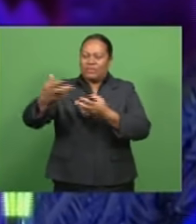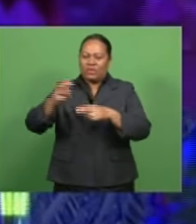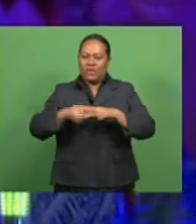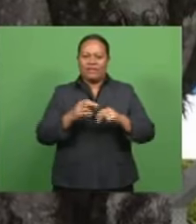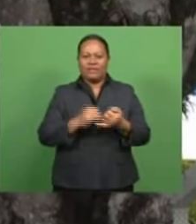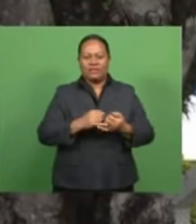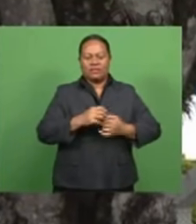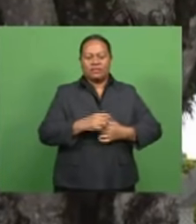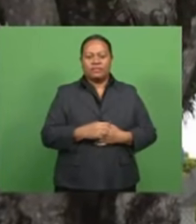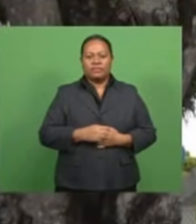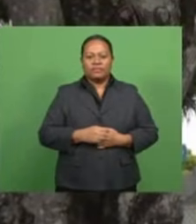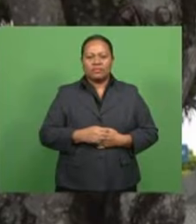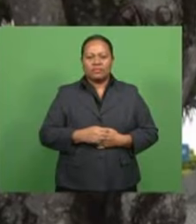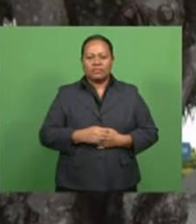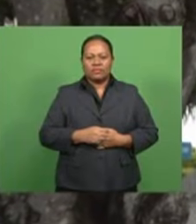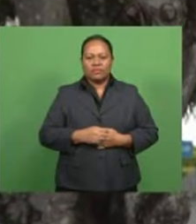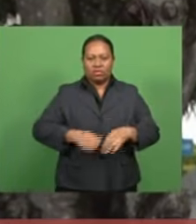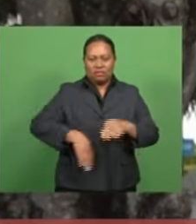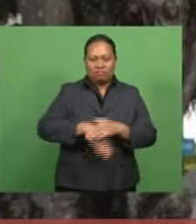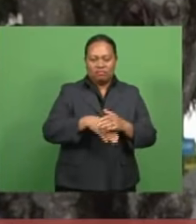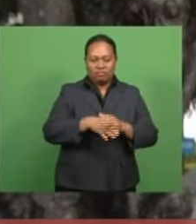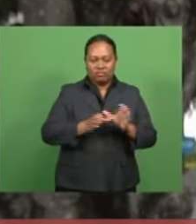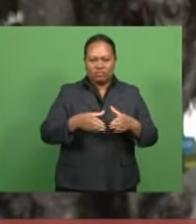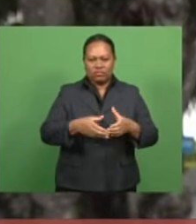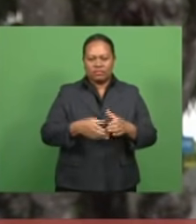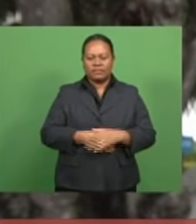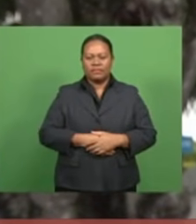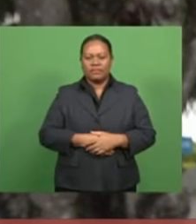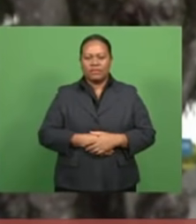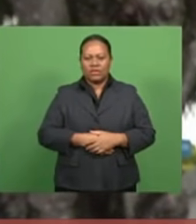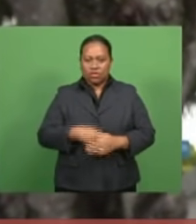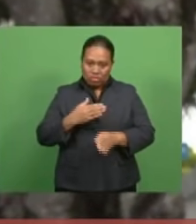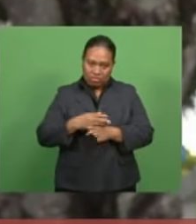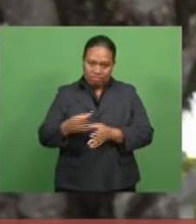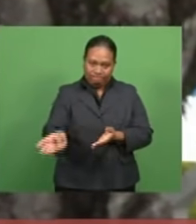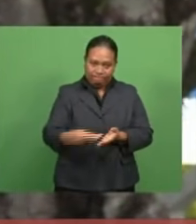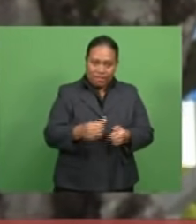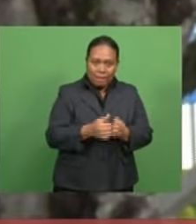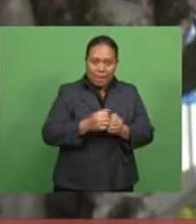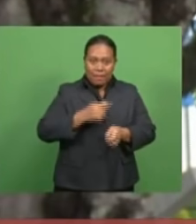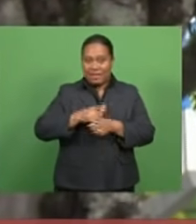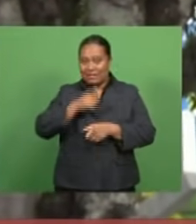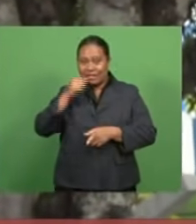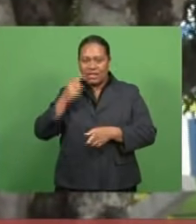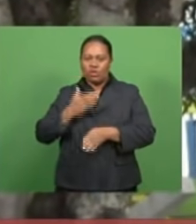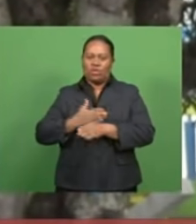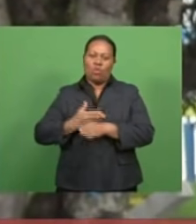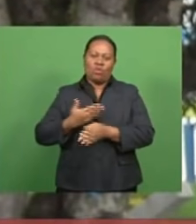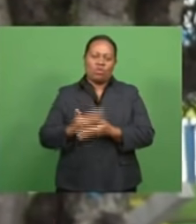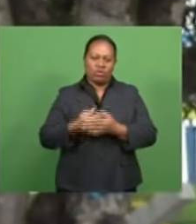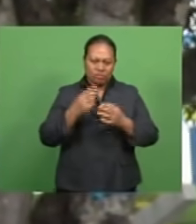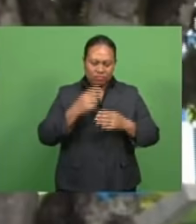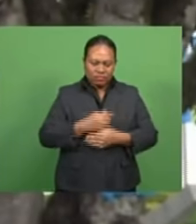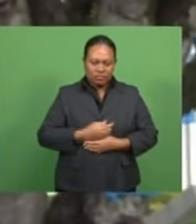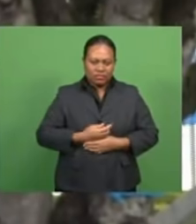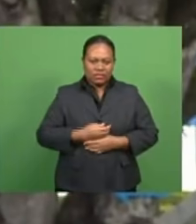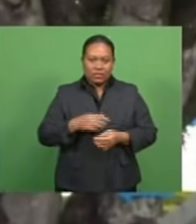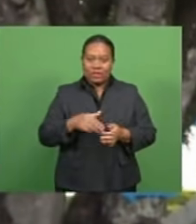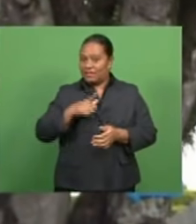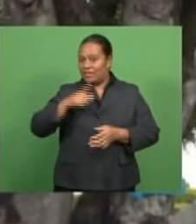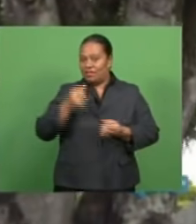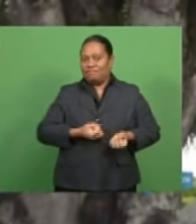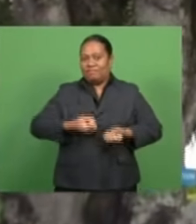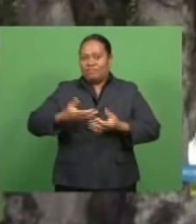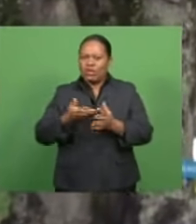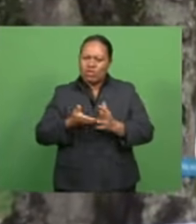soon. Football submitted the work permit documents yesterday, late yesterday afternoon. So we're just going